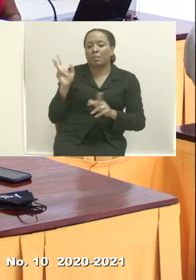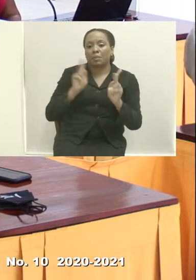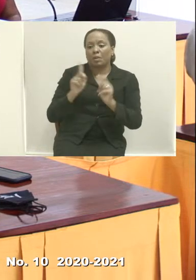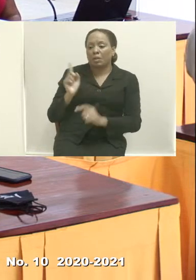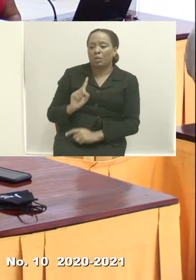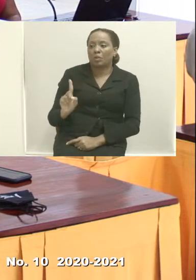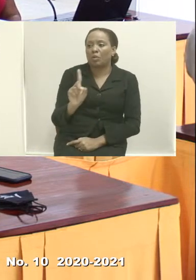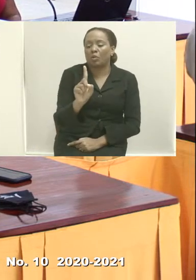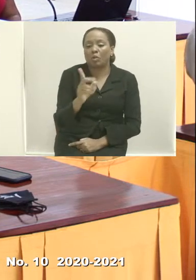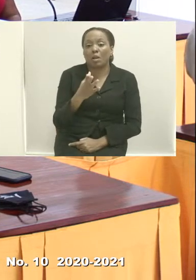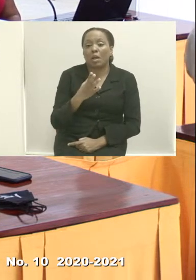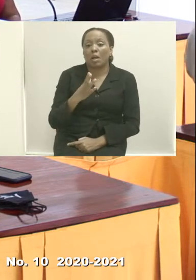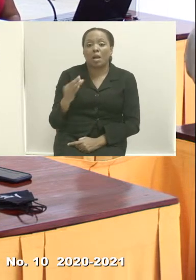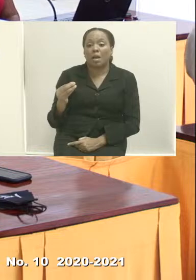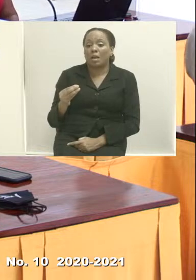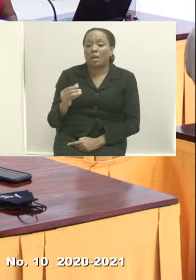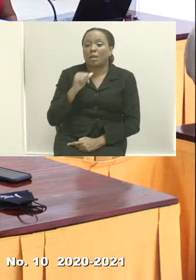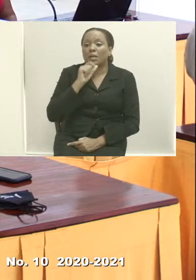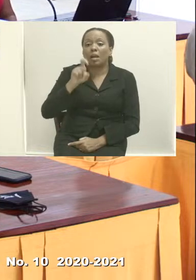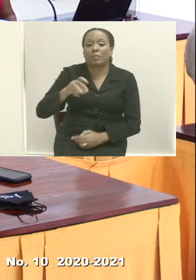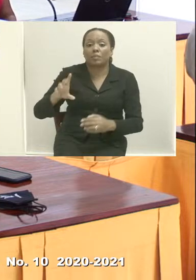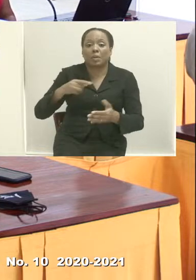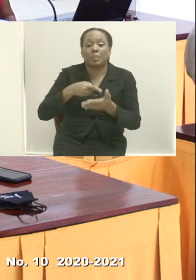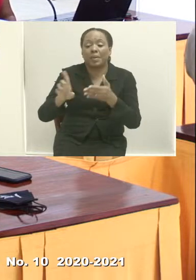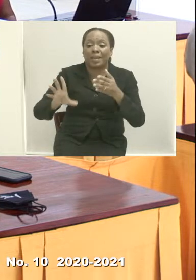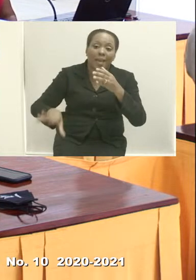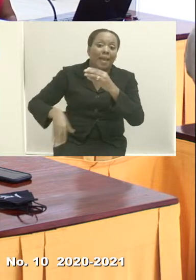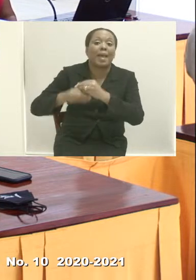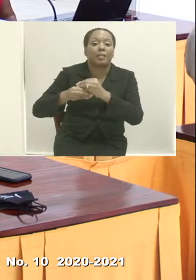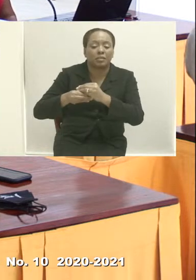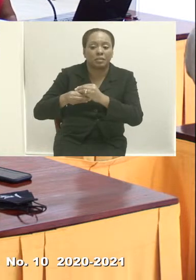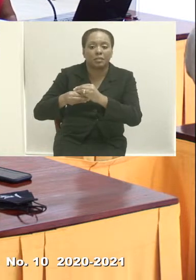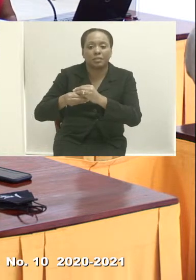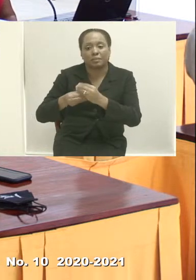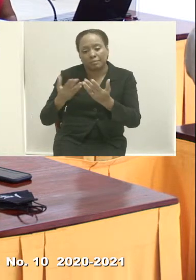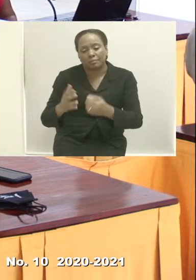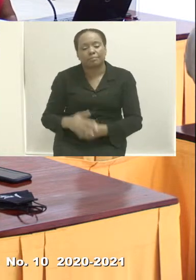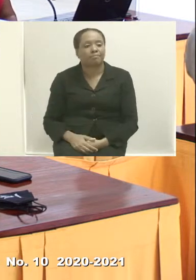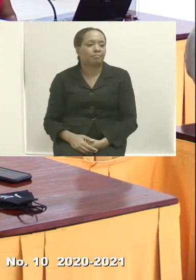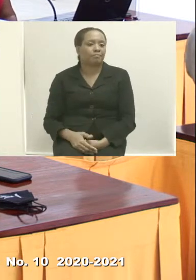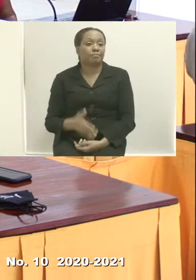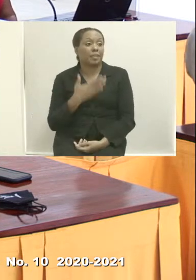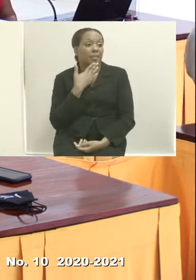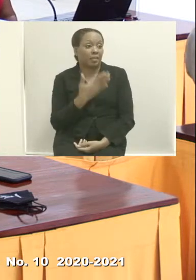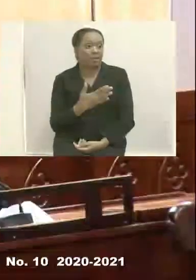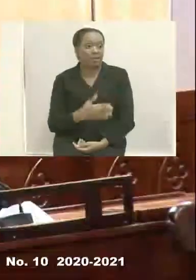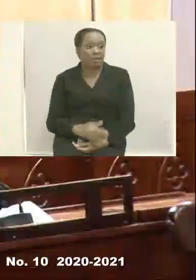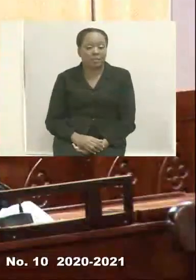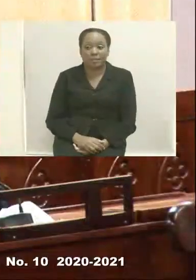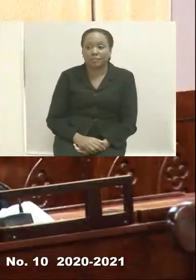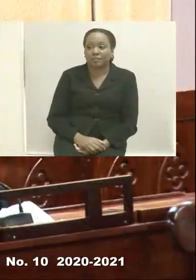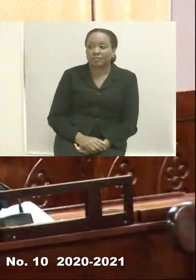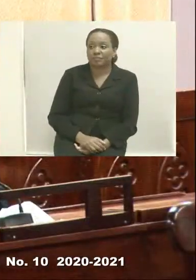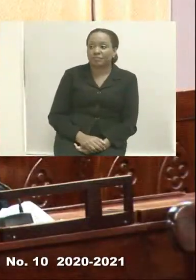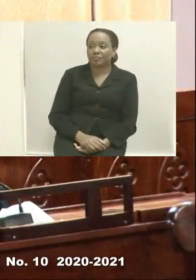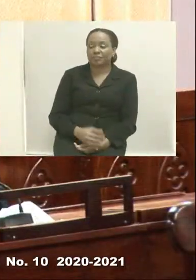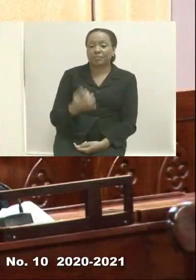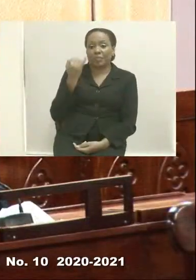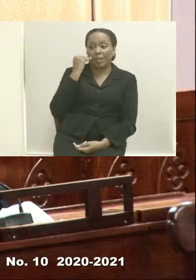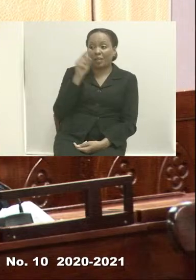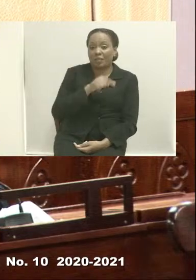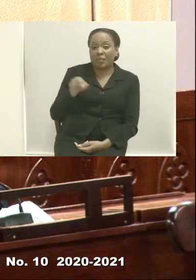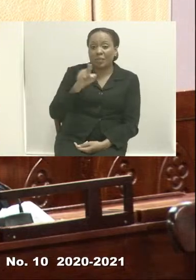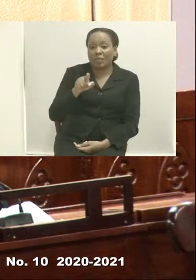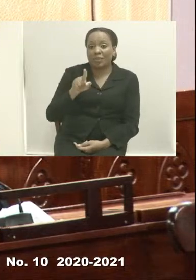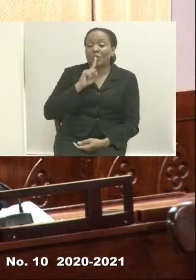St. James South. Thank you so much. I appreciate that, and if you could lend your voice to such a program,